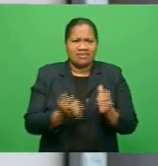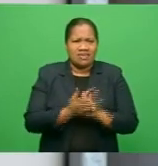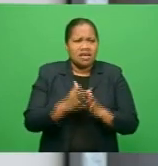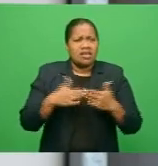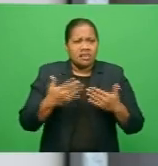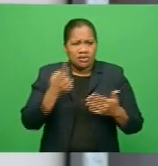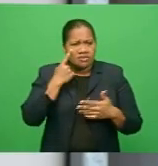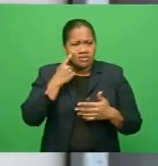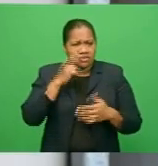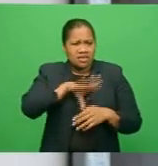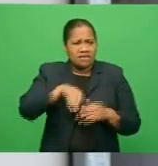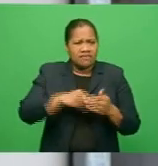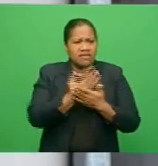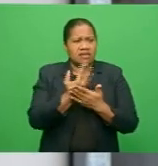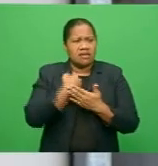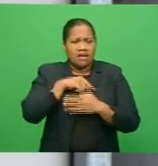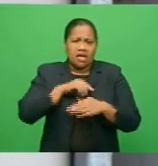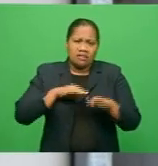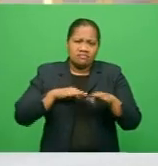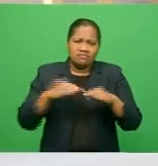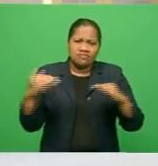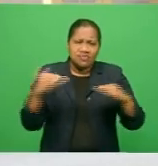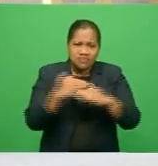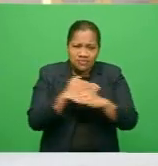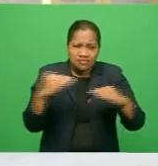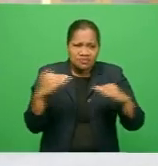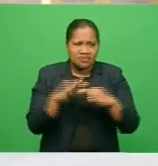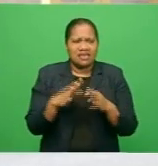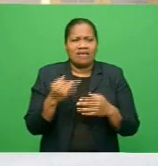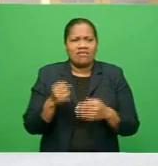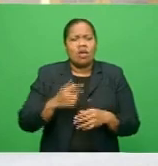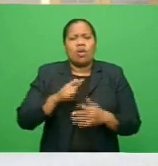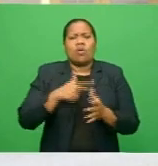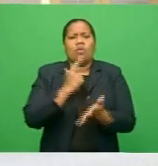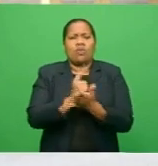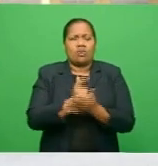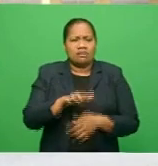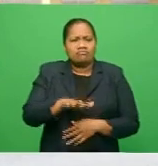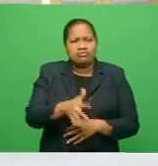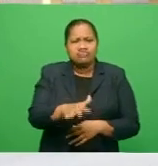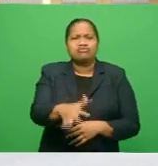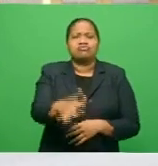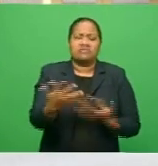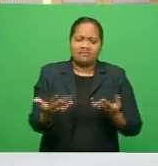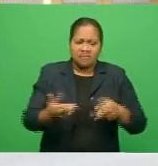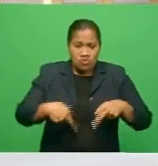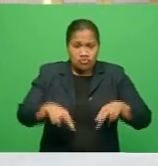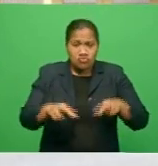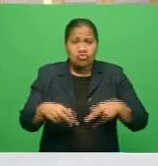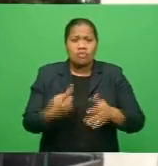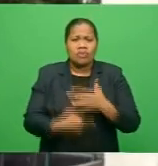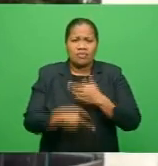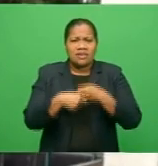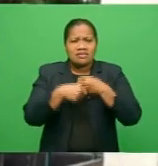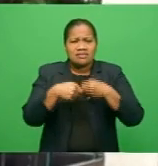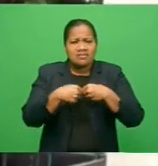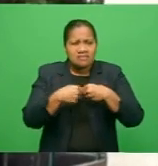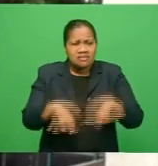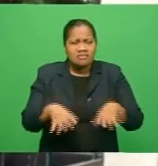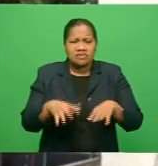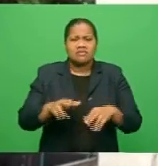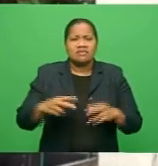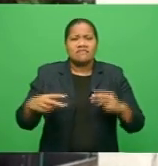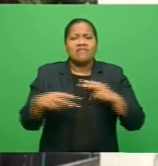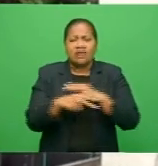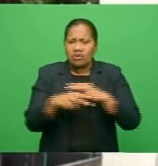day. There's a lot of bumping here and there. The roads are damaging the vehicles.